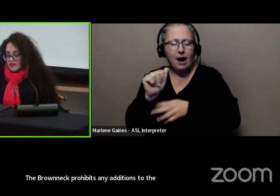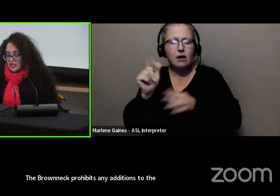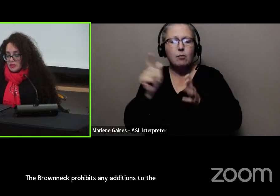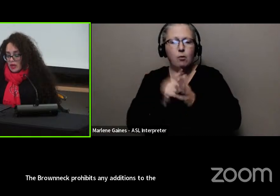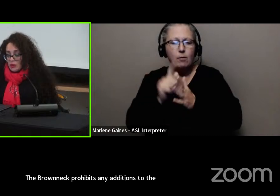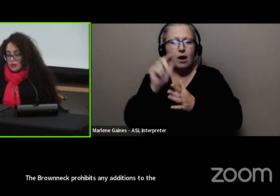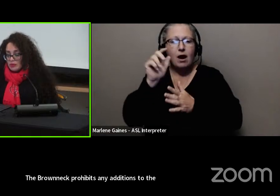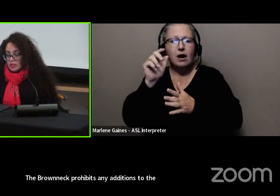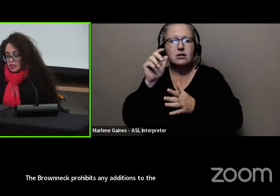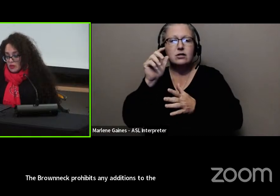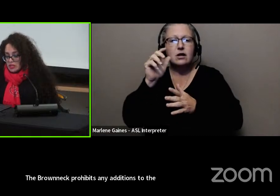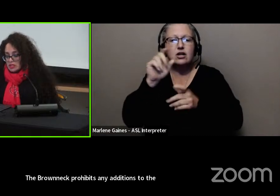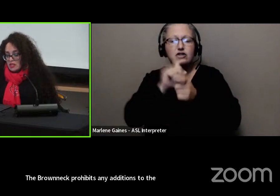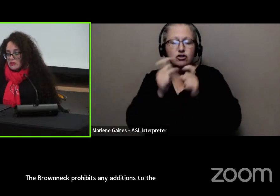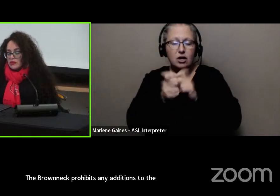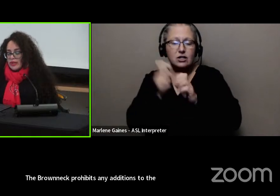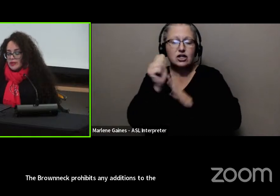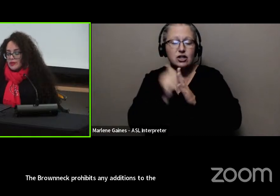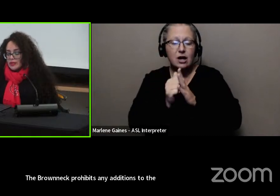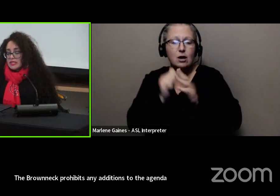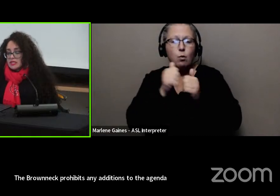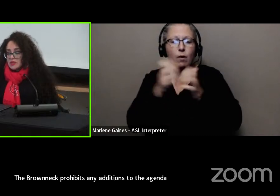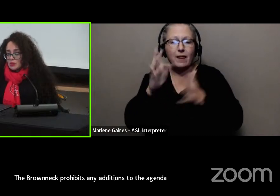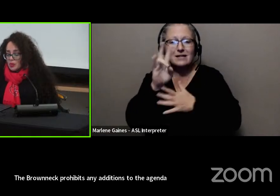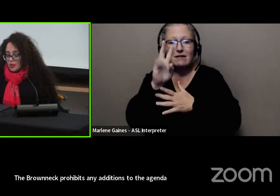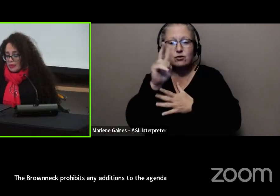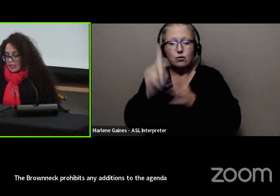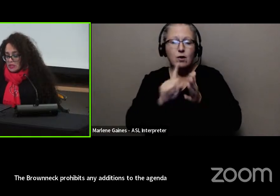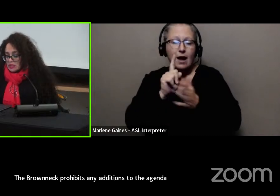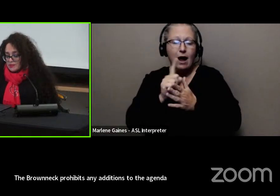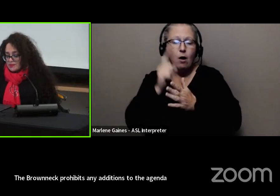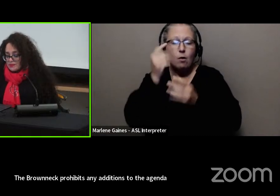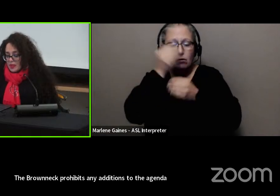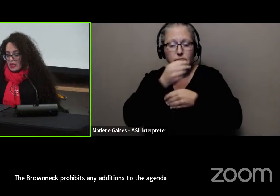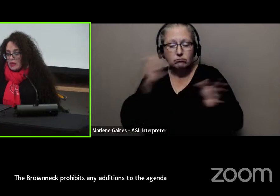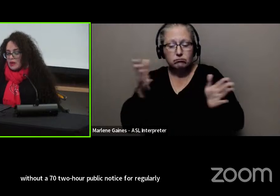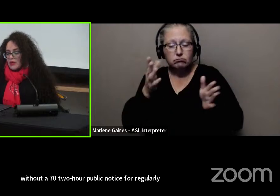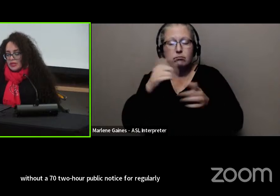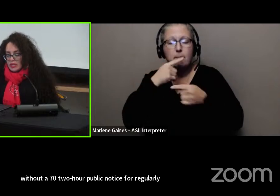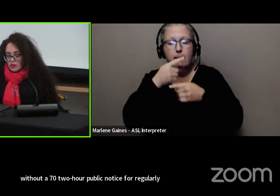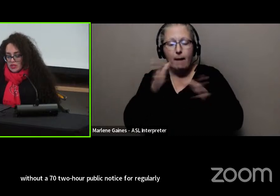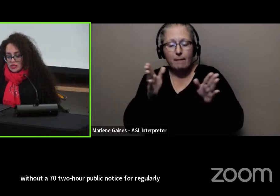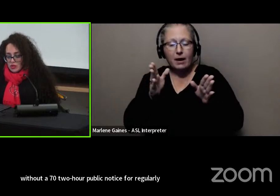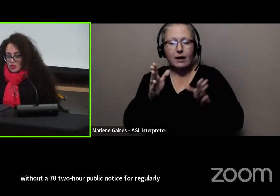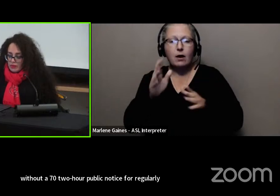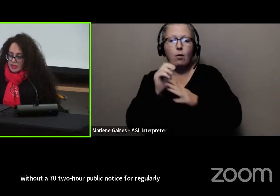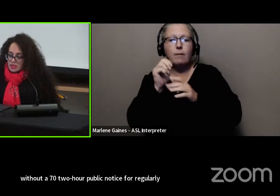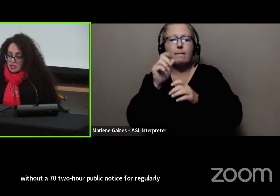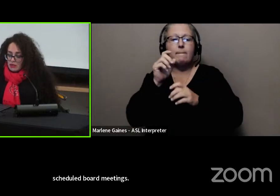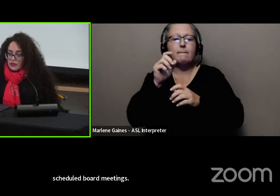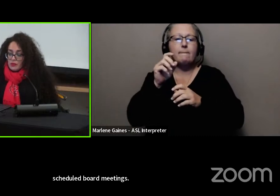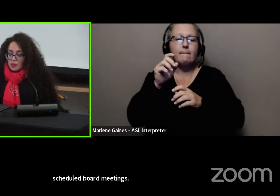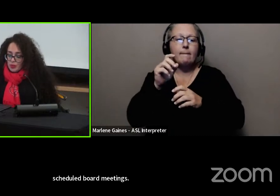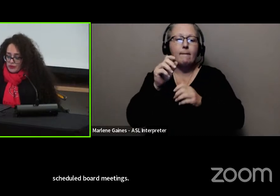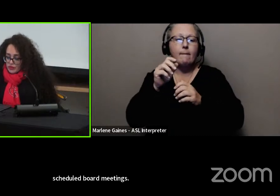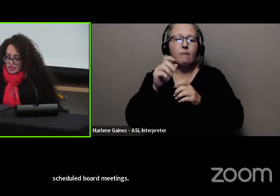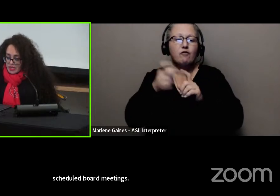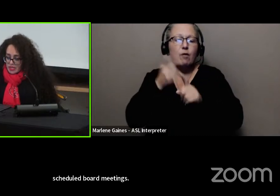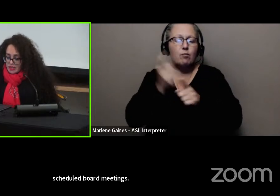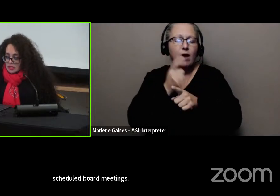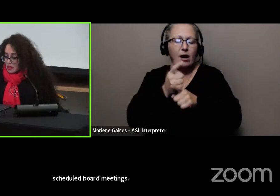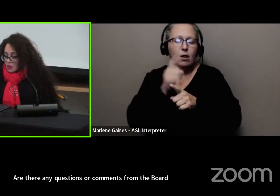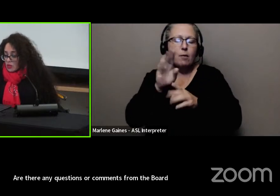a 72-hour public notice for regularly scheduled board meetings. Are there any questions or comments from the Board